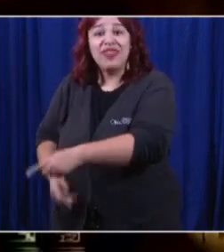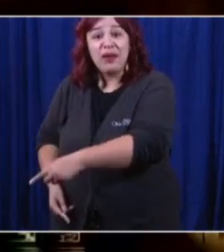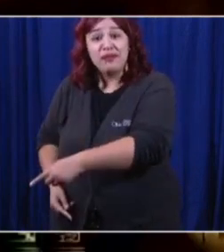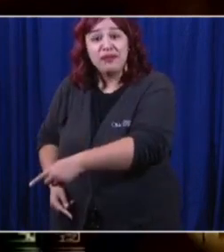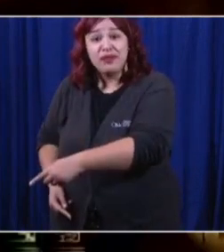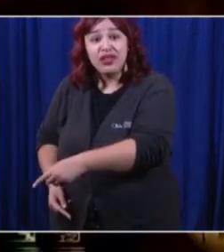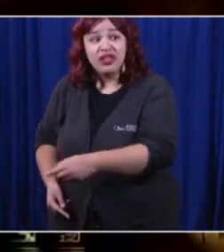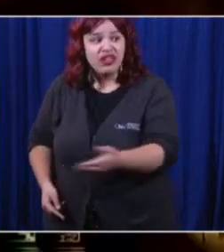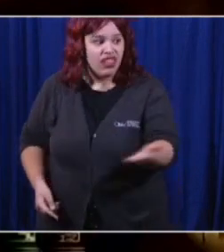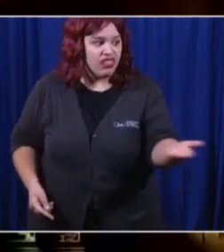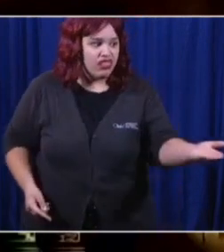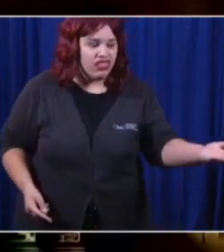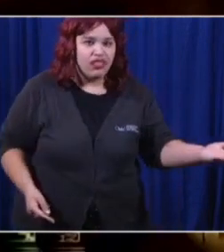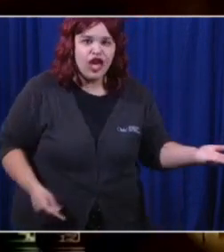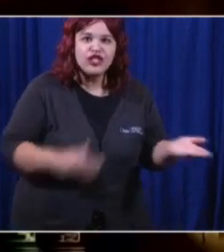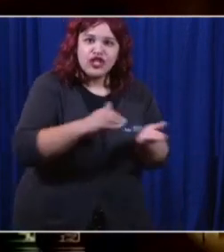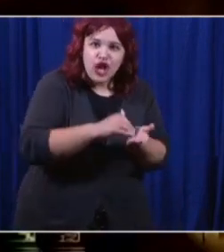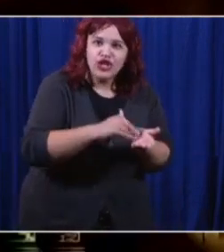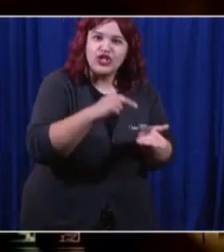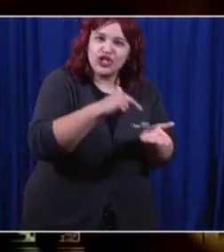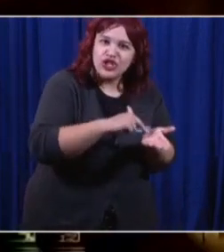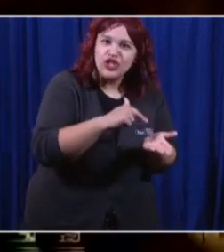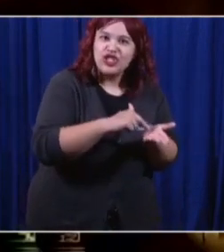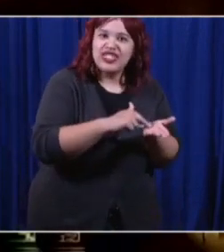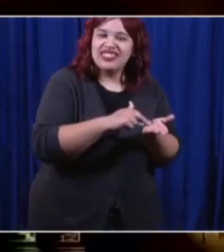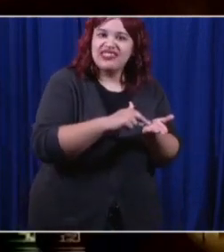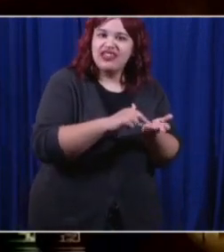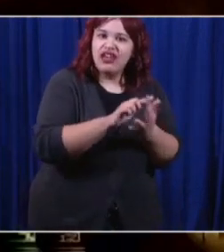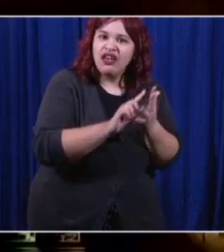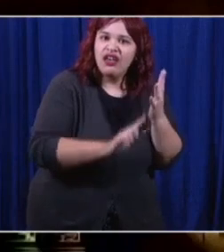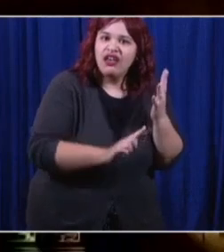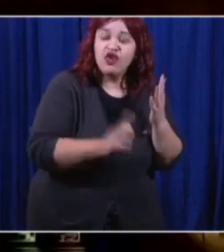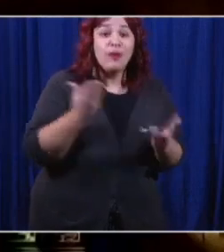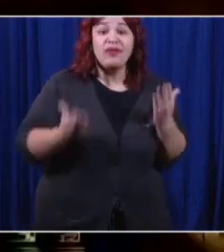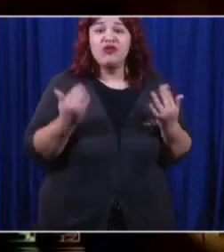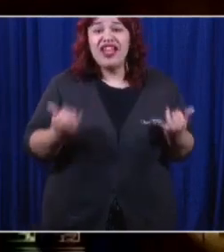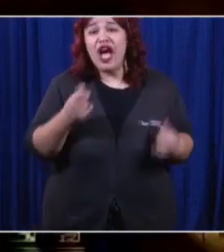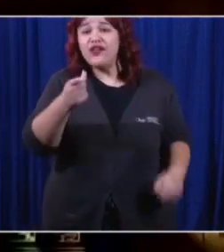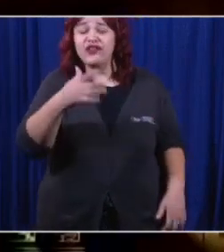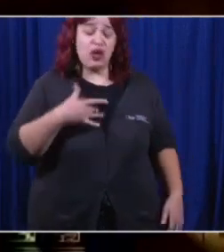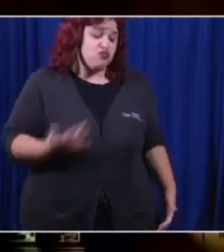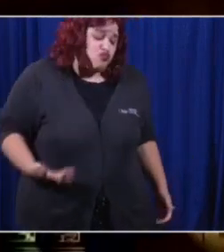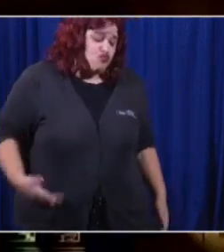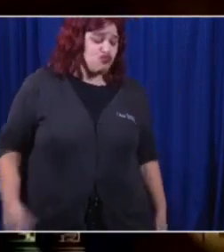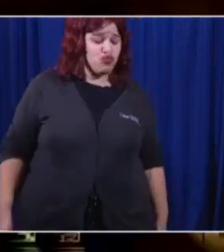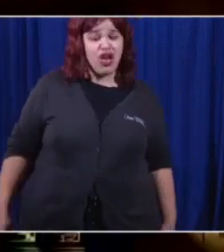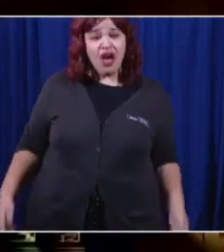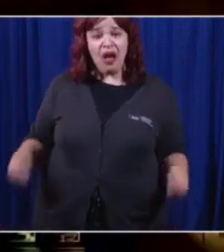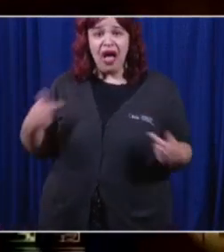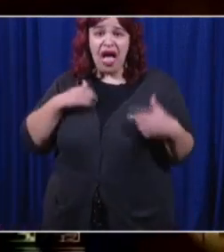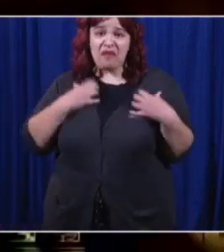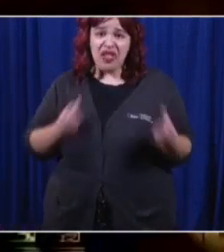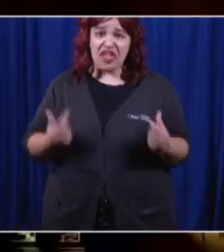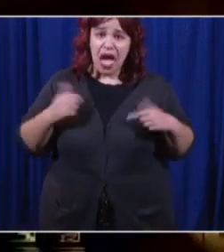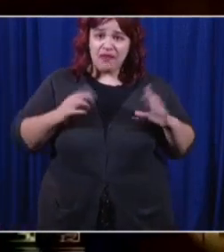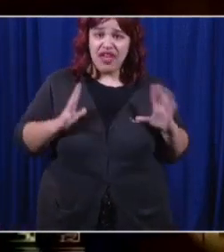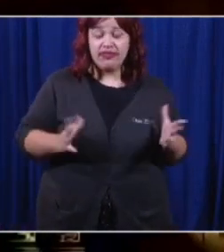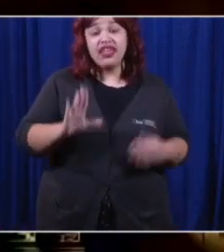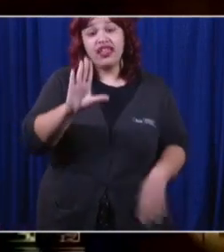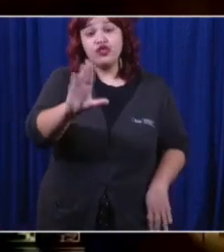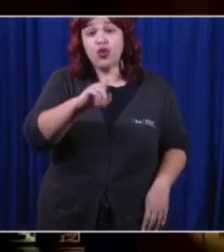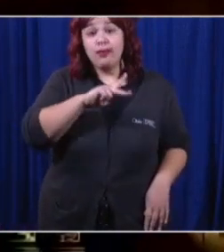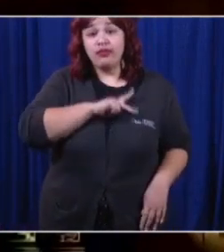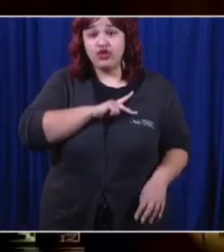big problem. You might not be worried about your own health. That's your personal choice, but please worry about your